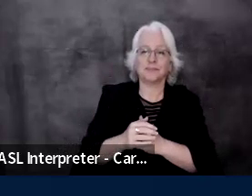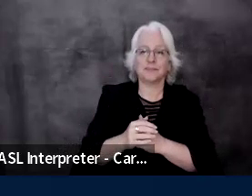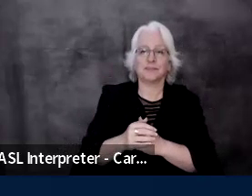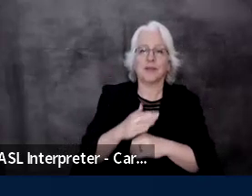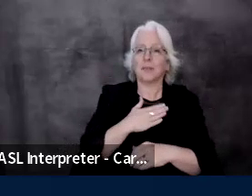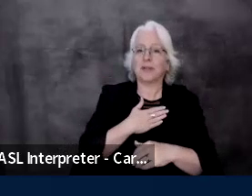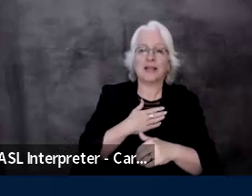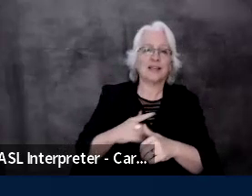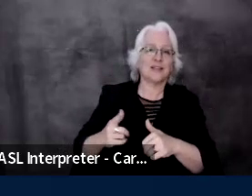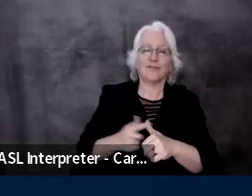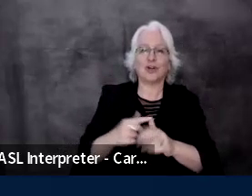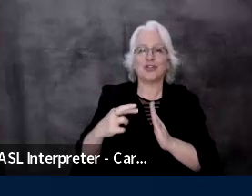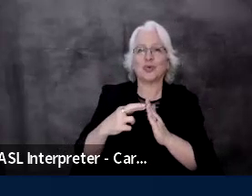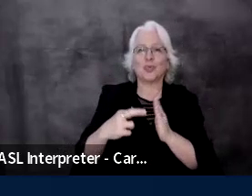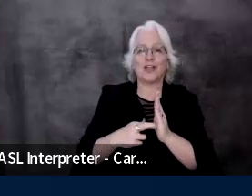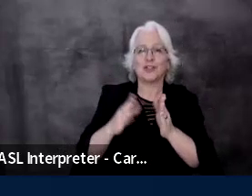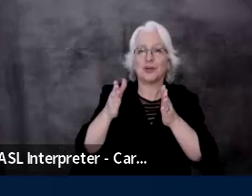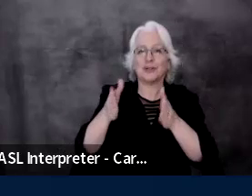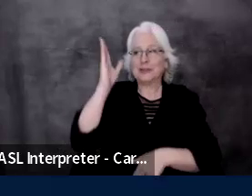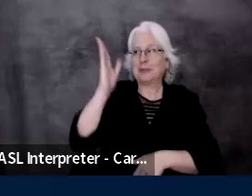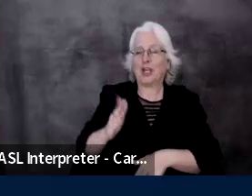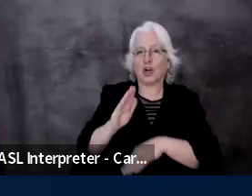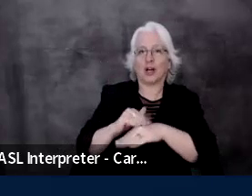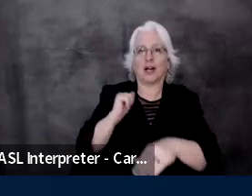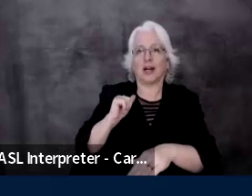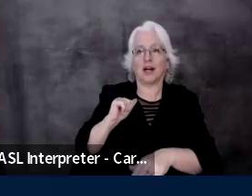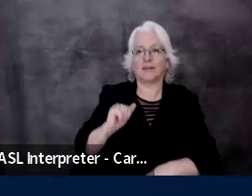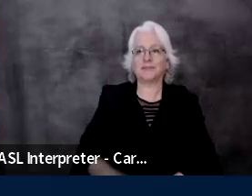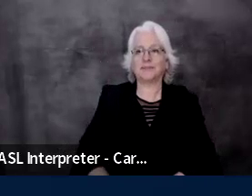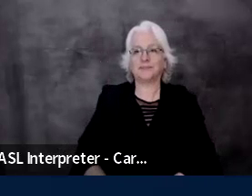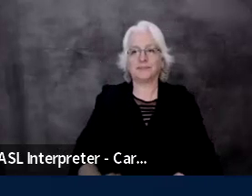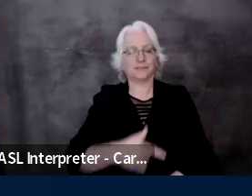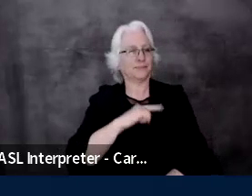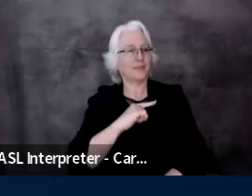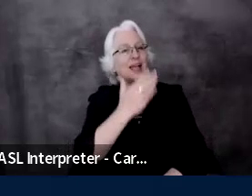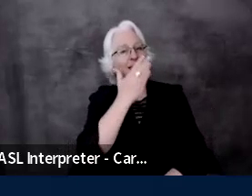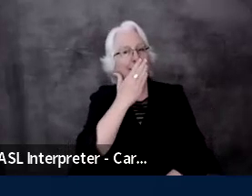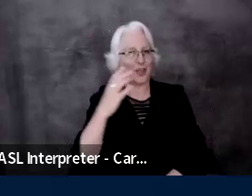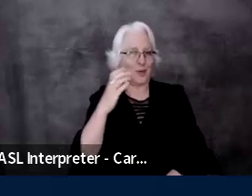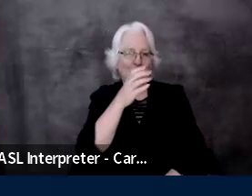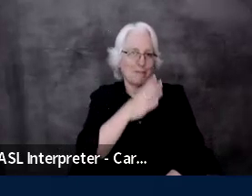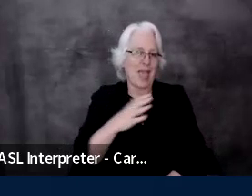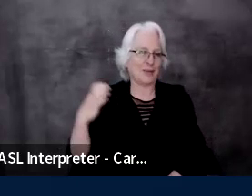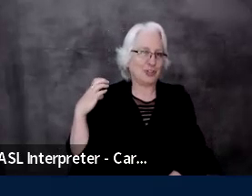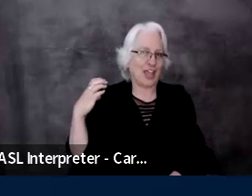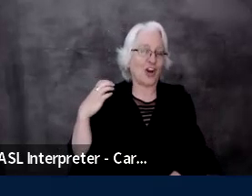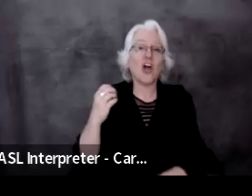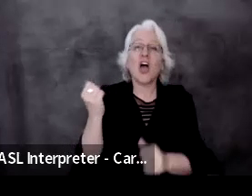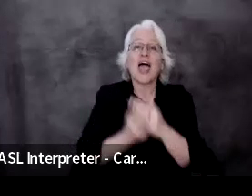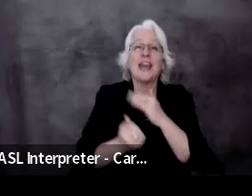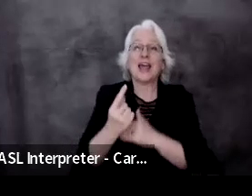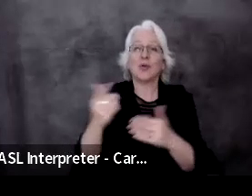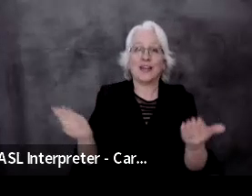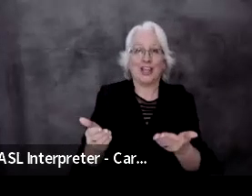call the first registered speaker? Thank you, Madam Chair, and for everyone for being with us today on